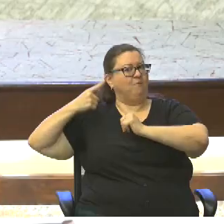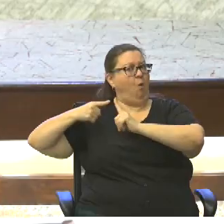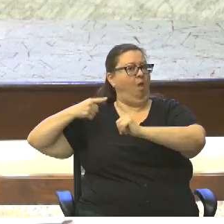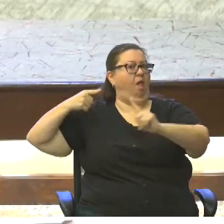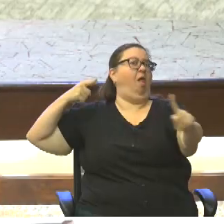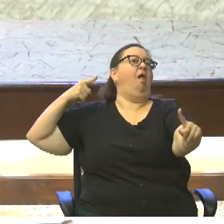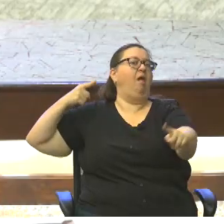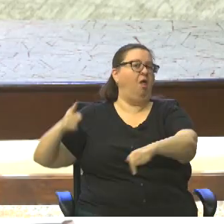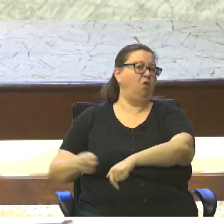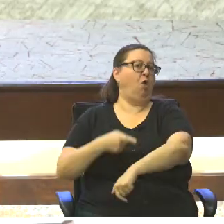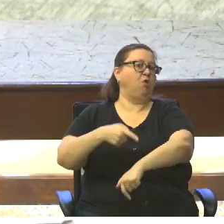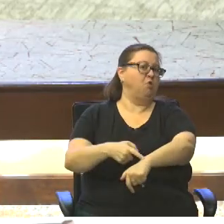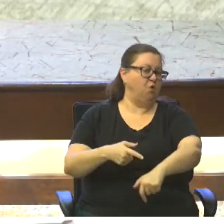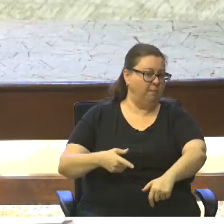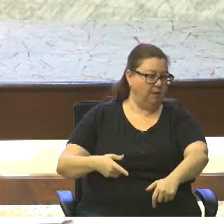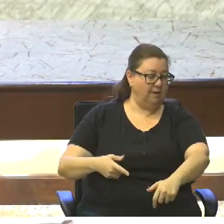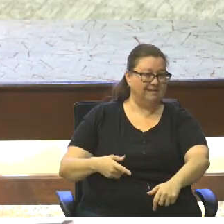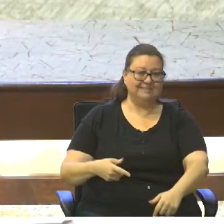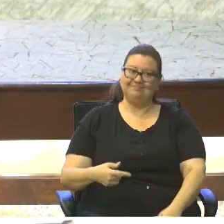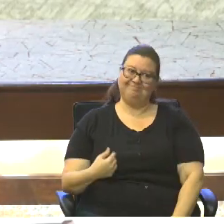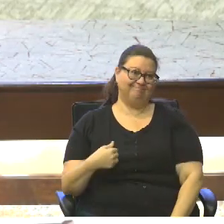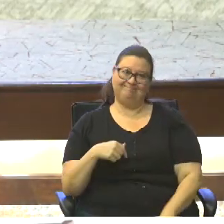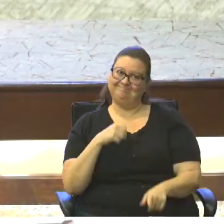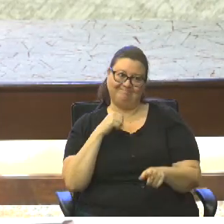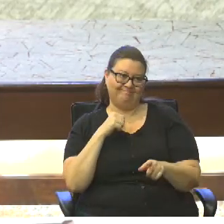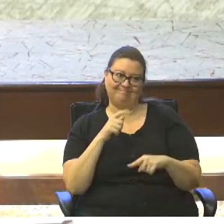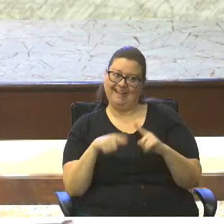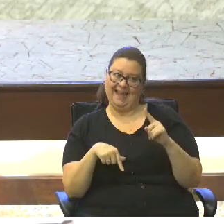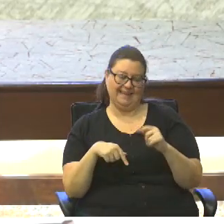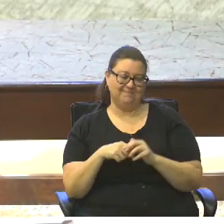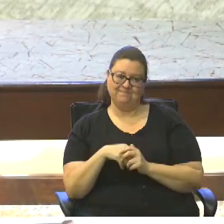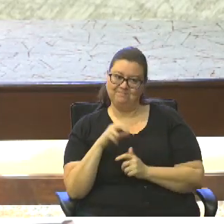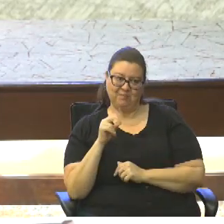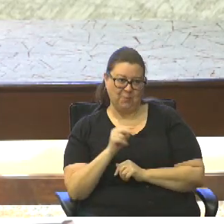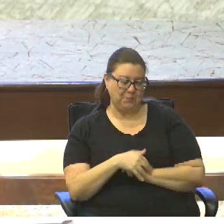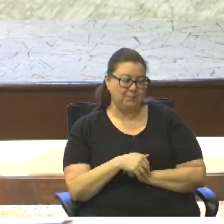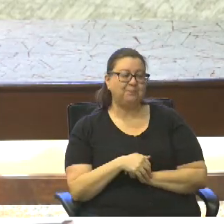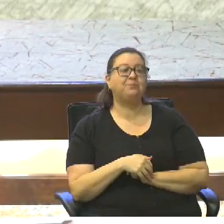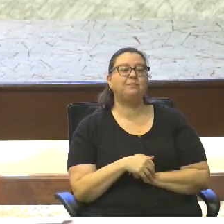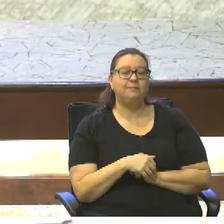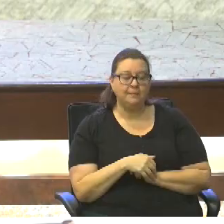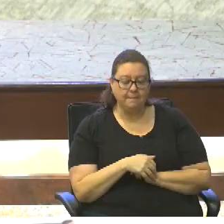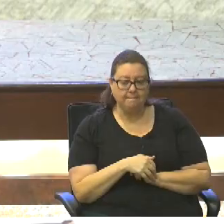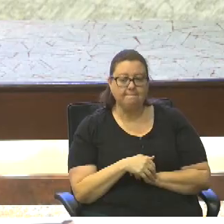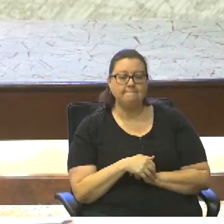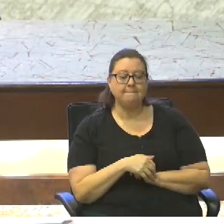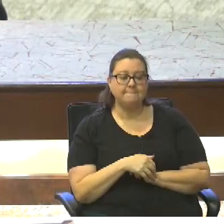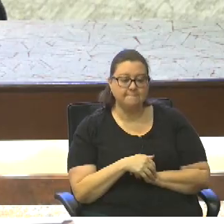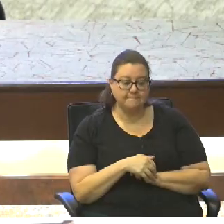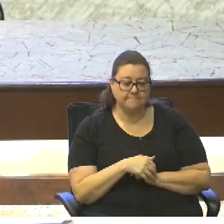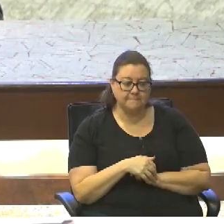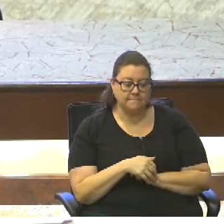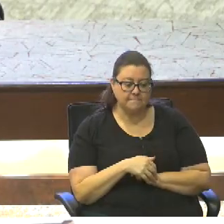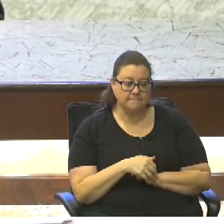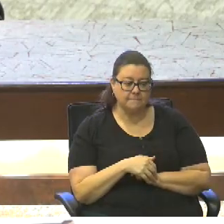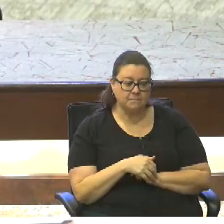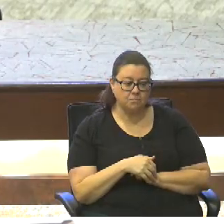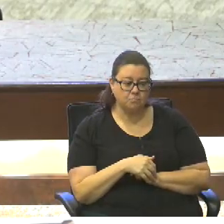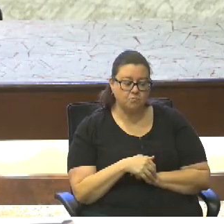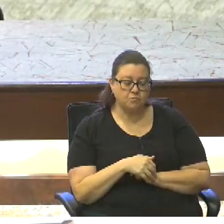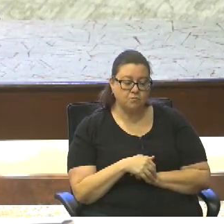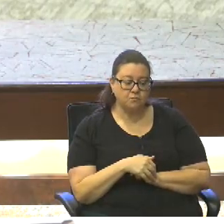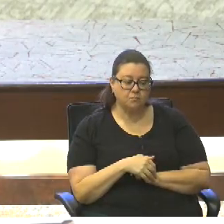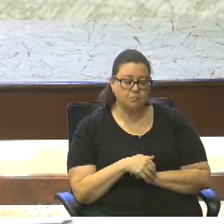ma'am. The answer is no. Okay. Part of the overall snapshot